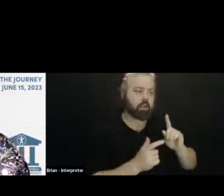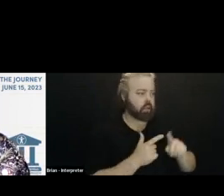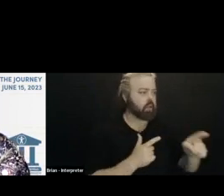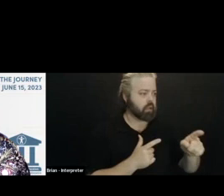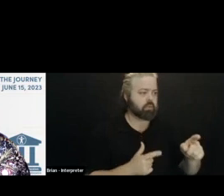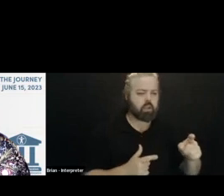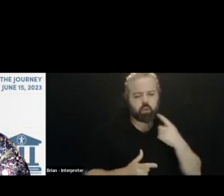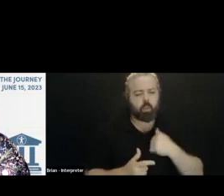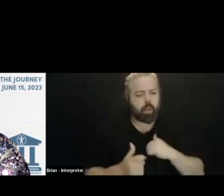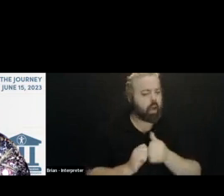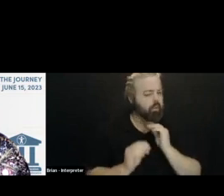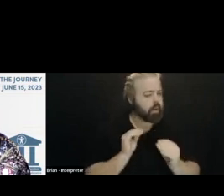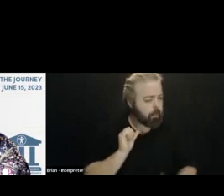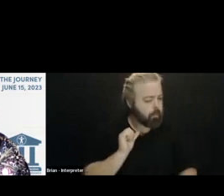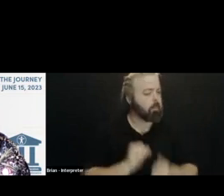remediate most of the document.